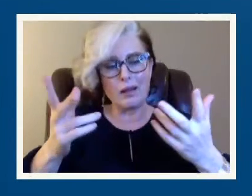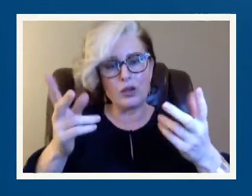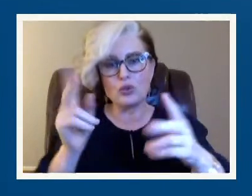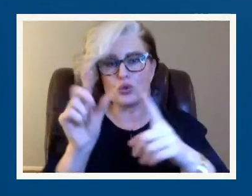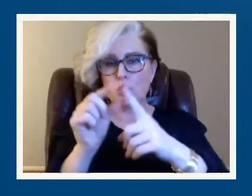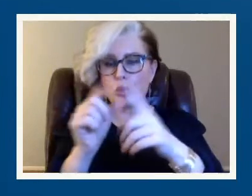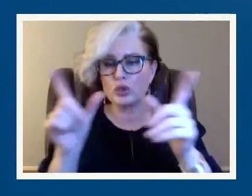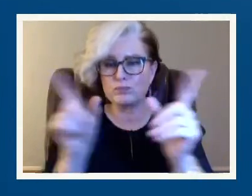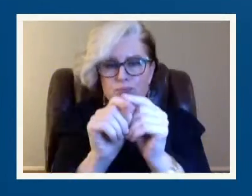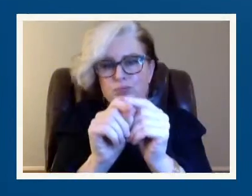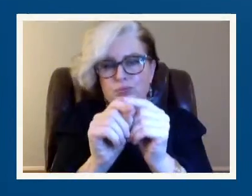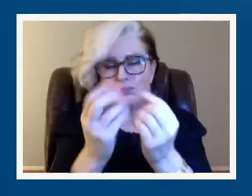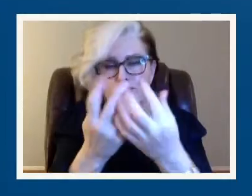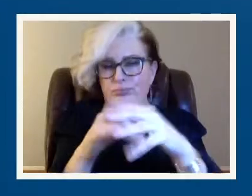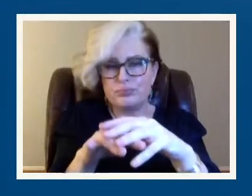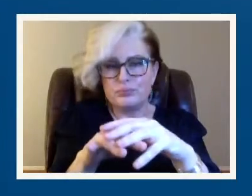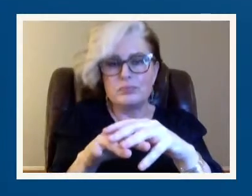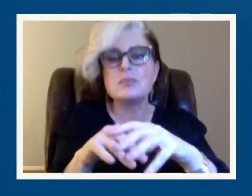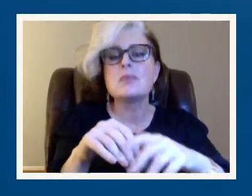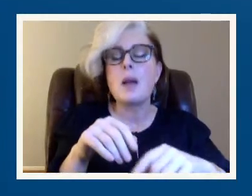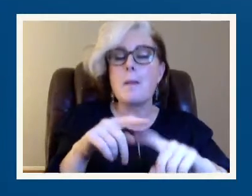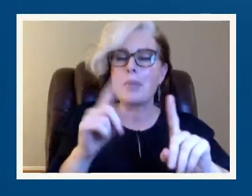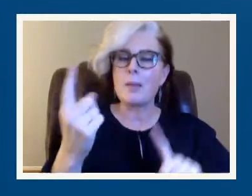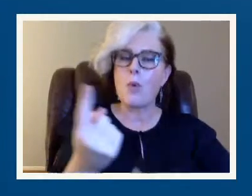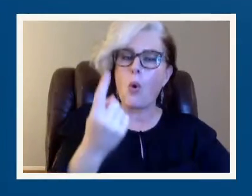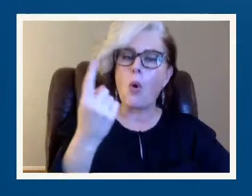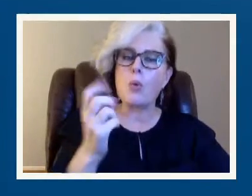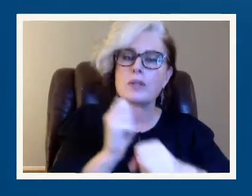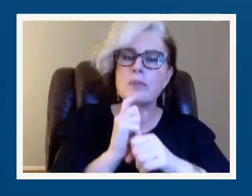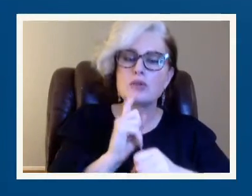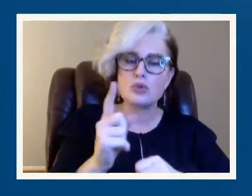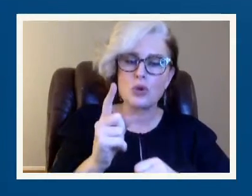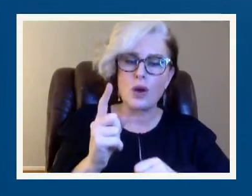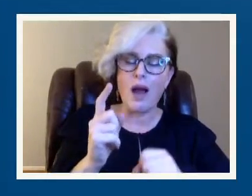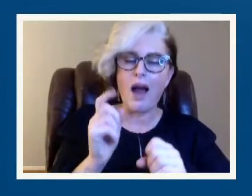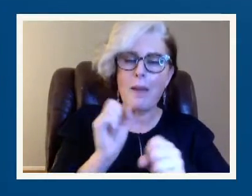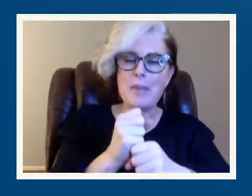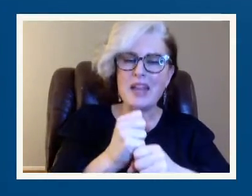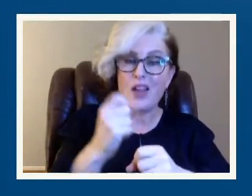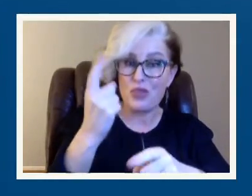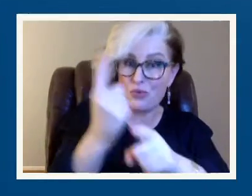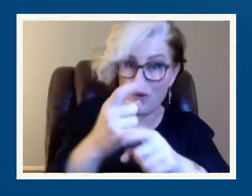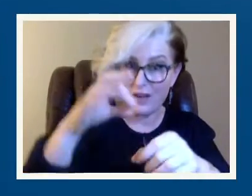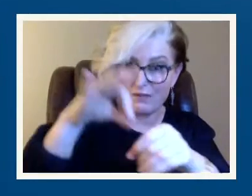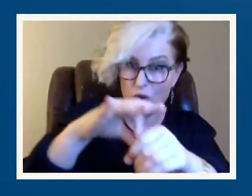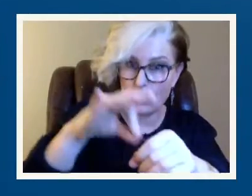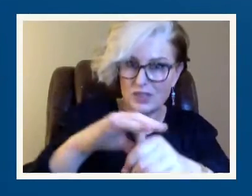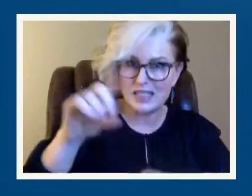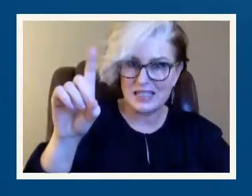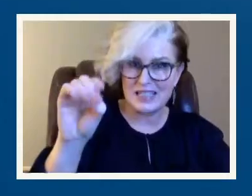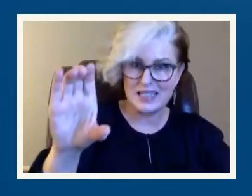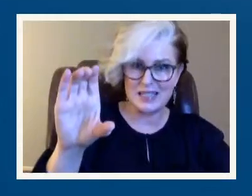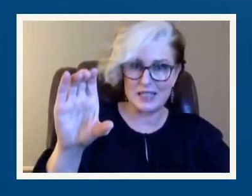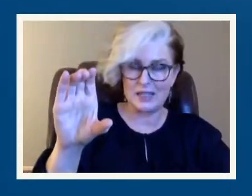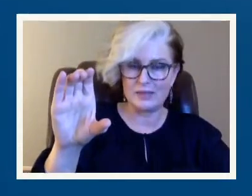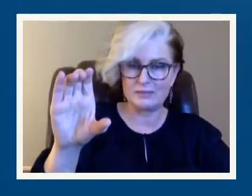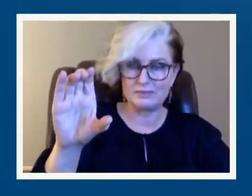together, but I'll always make sure I make the right votes in Washington, D.C.